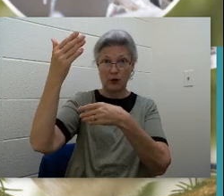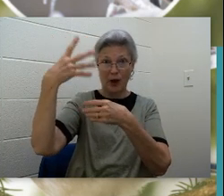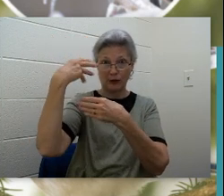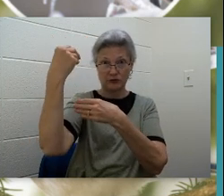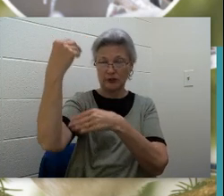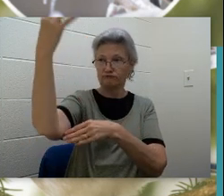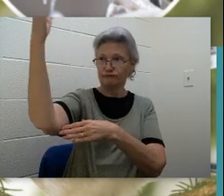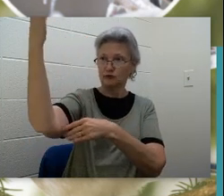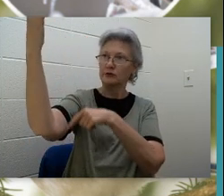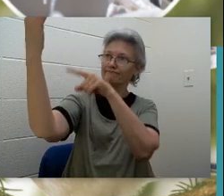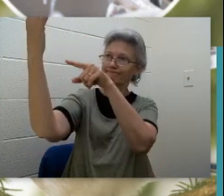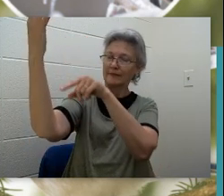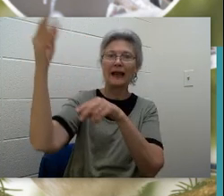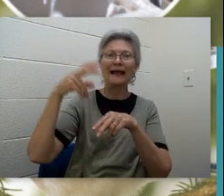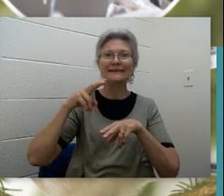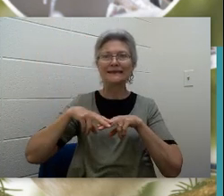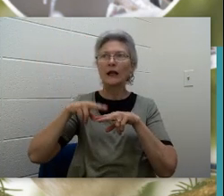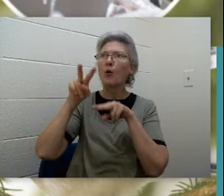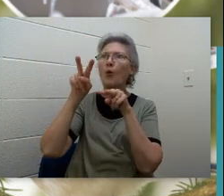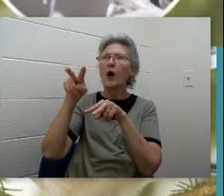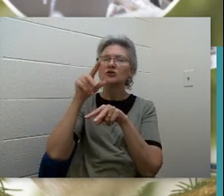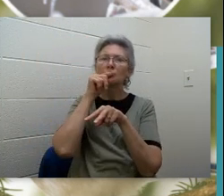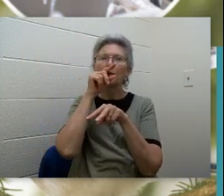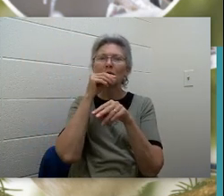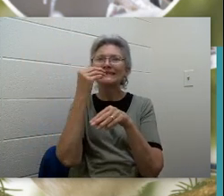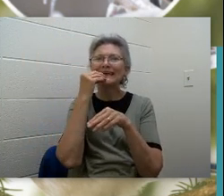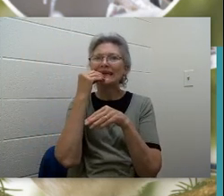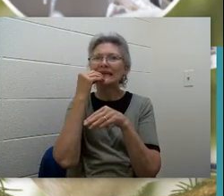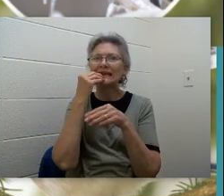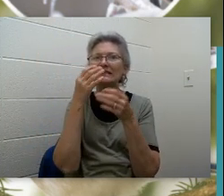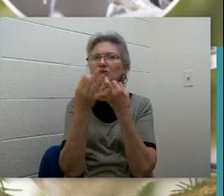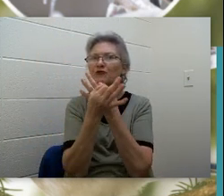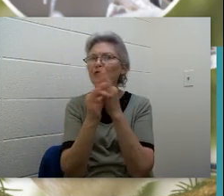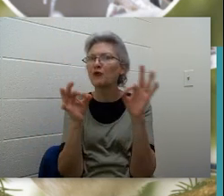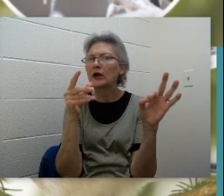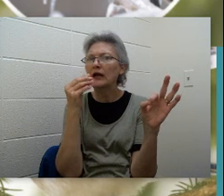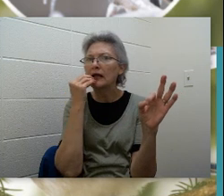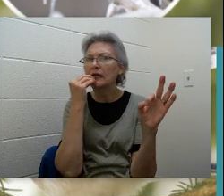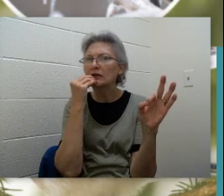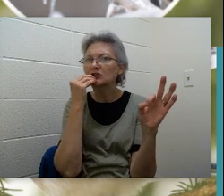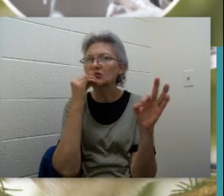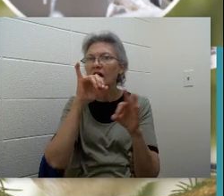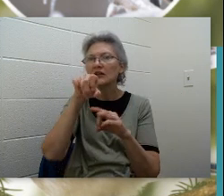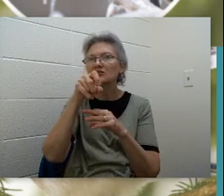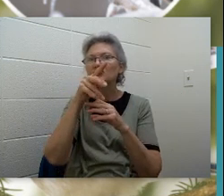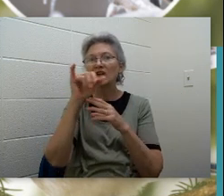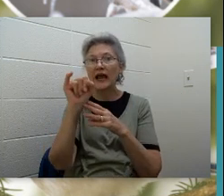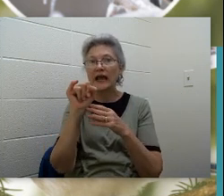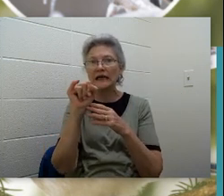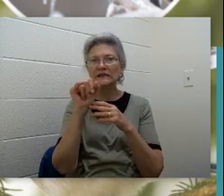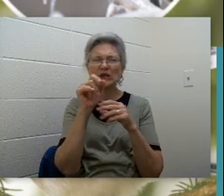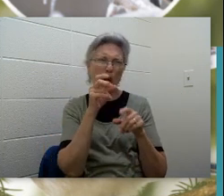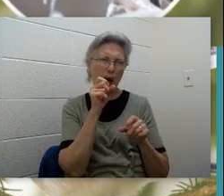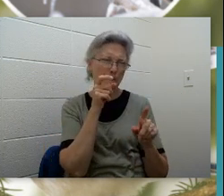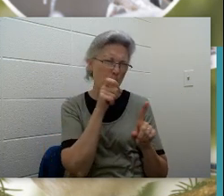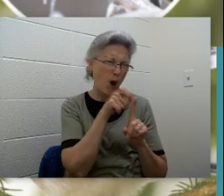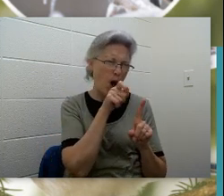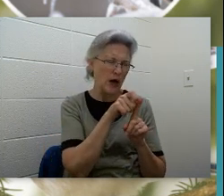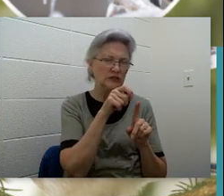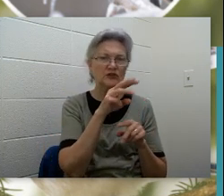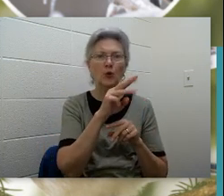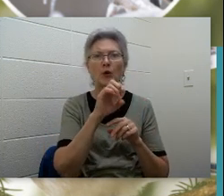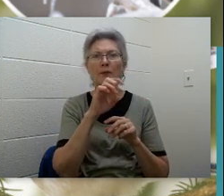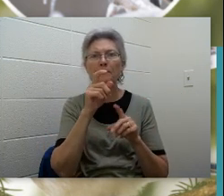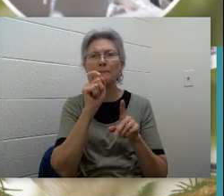desk and watched the birds eat their free lunch. The jays bossed the woodpeckers bossed the